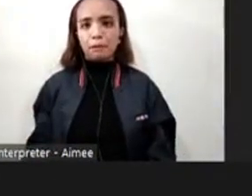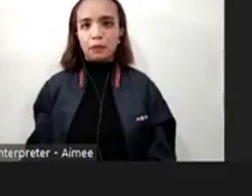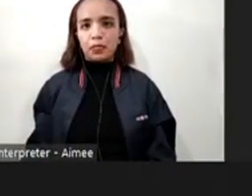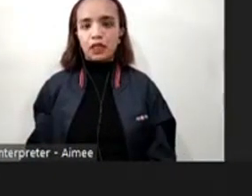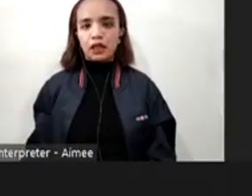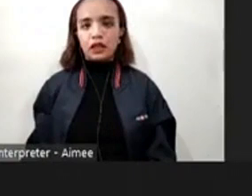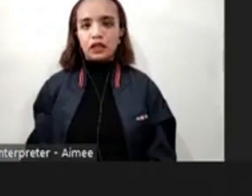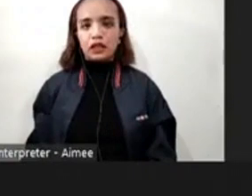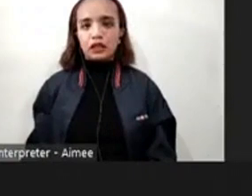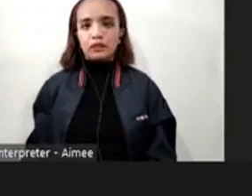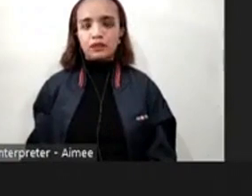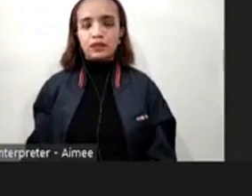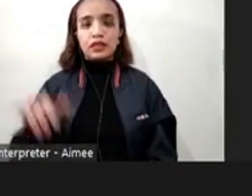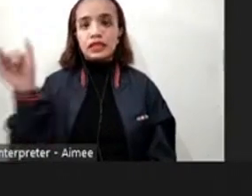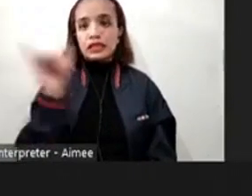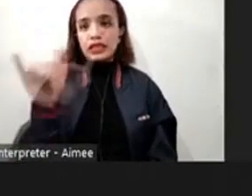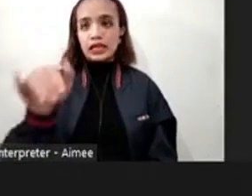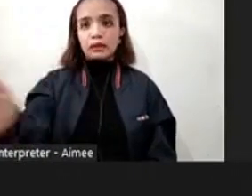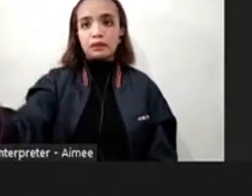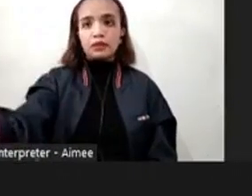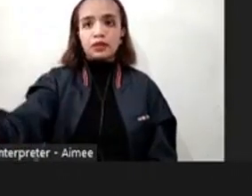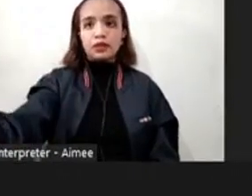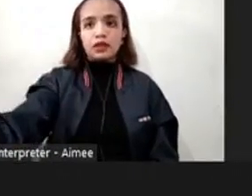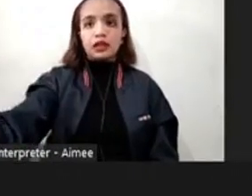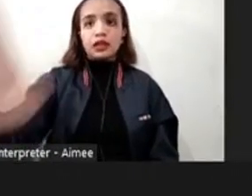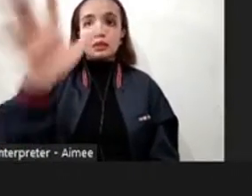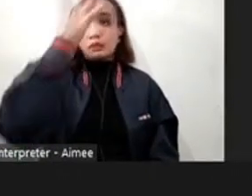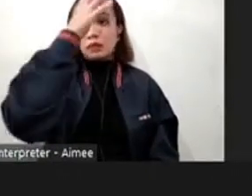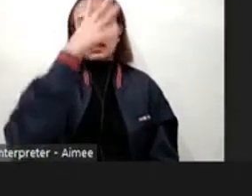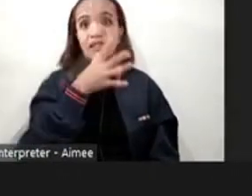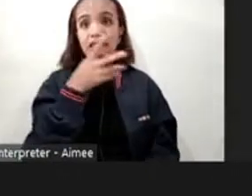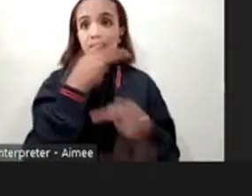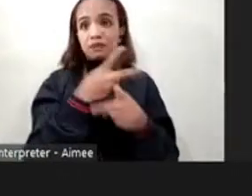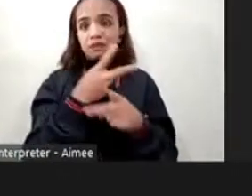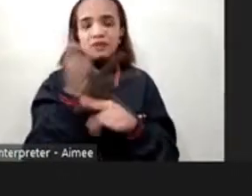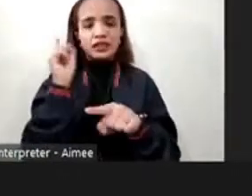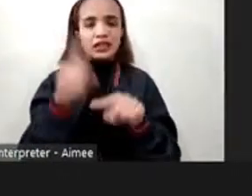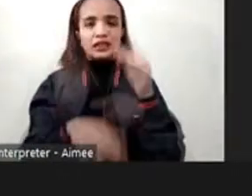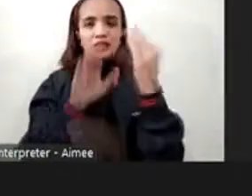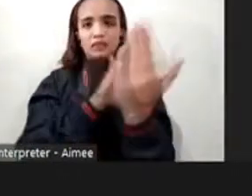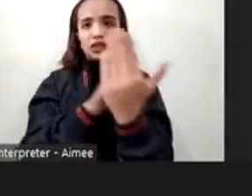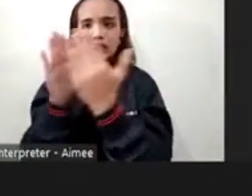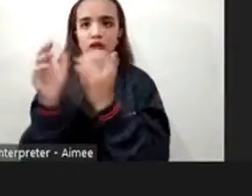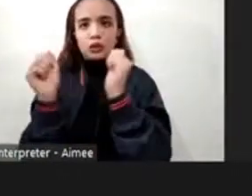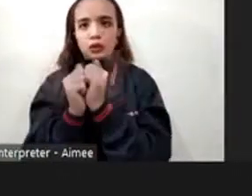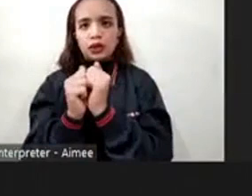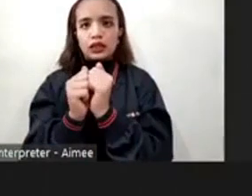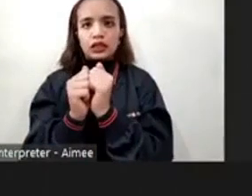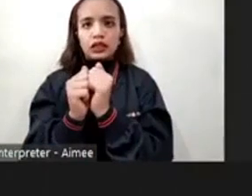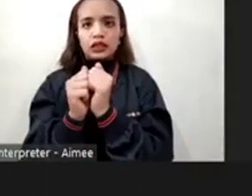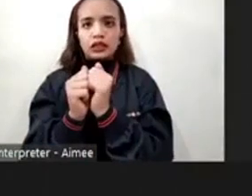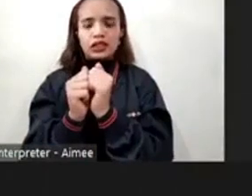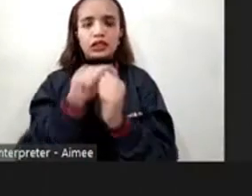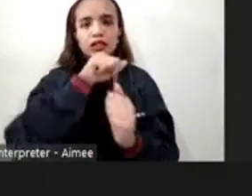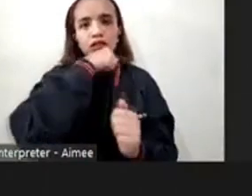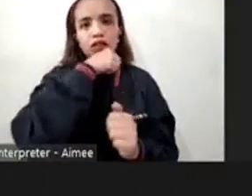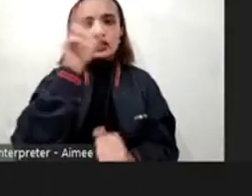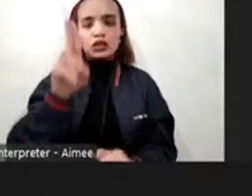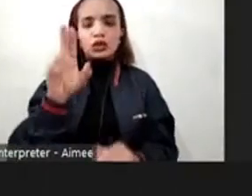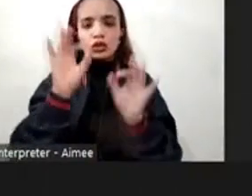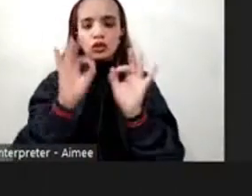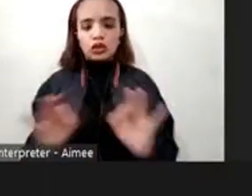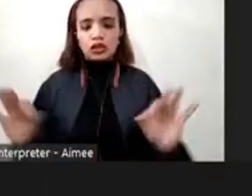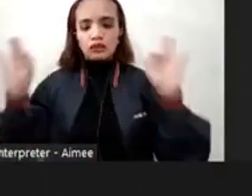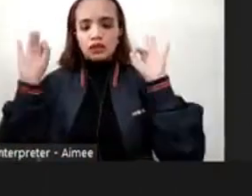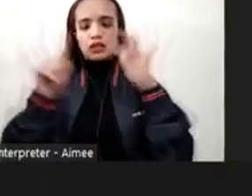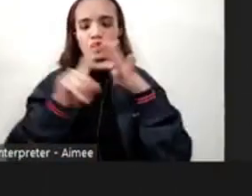Even parenting, hindi na rin pwedeng face-to-face. So working with Ateneo, Oxford, and UNICEF, we